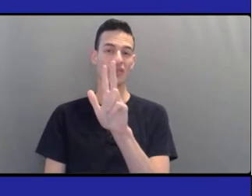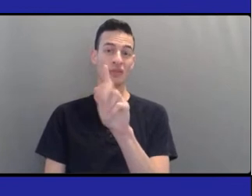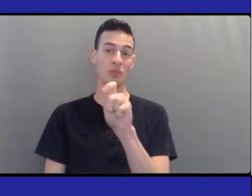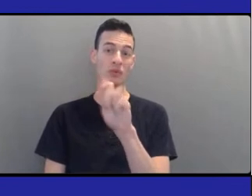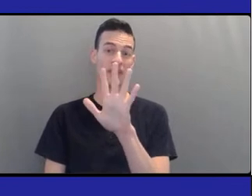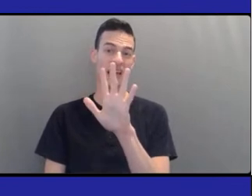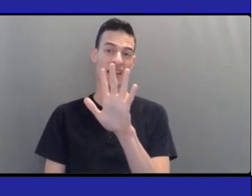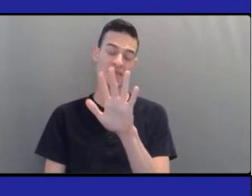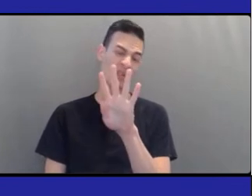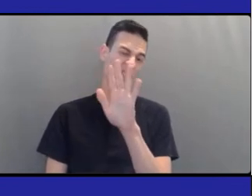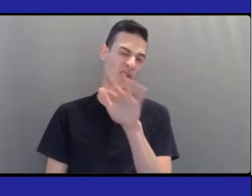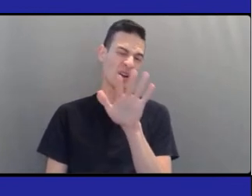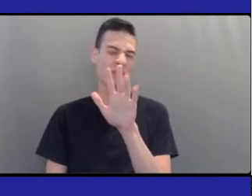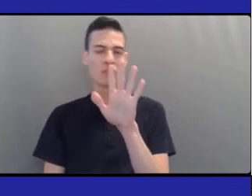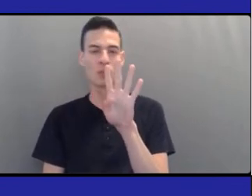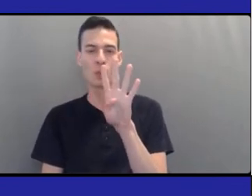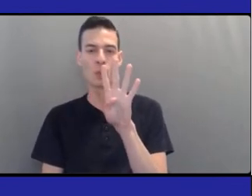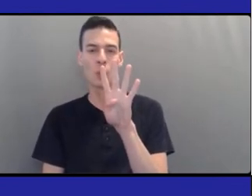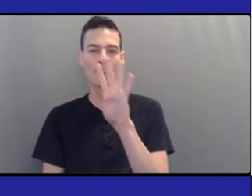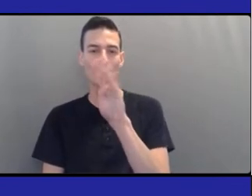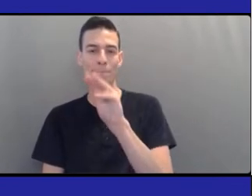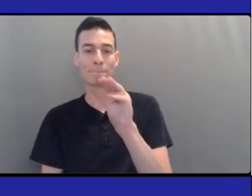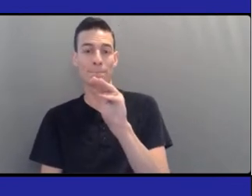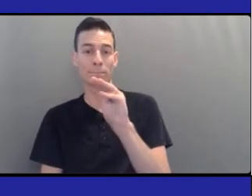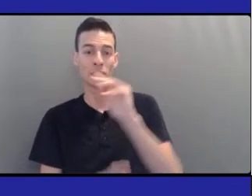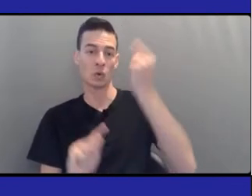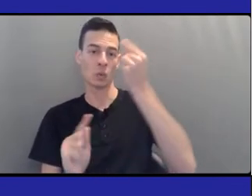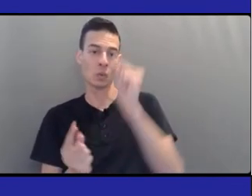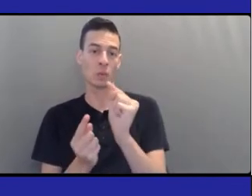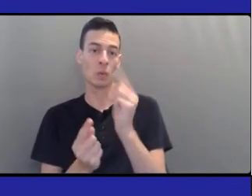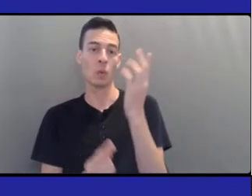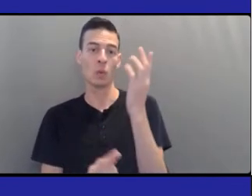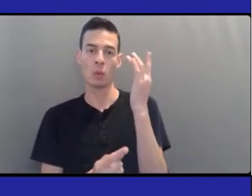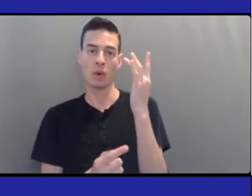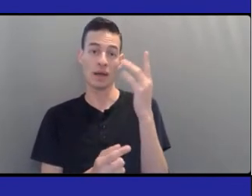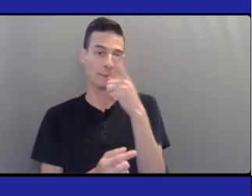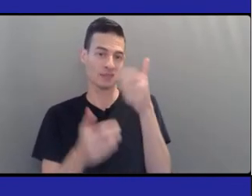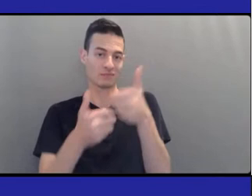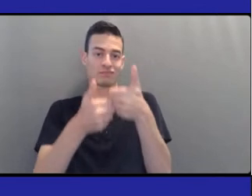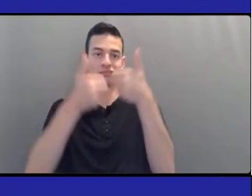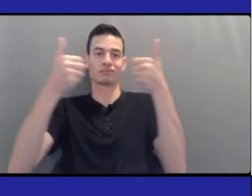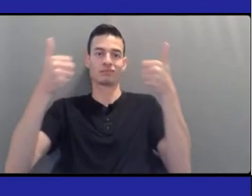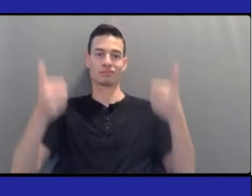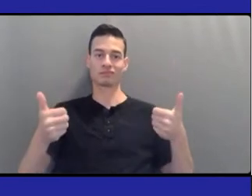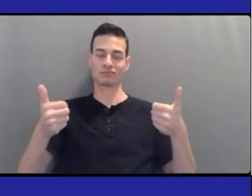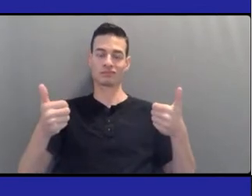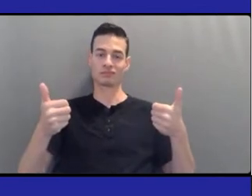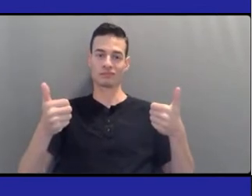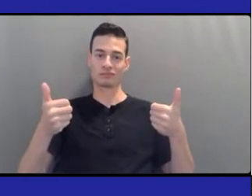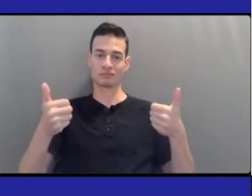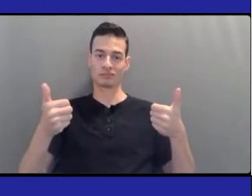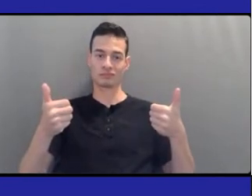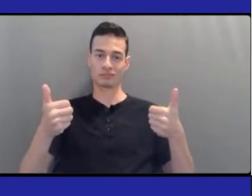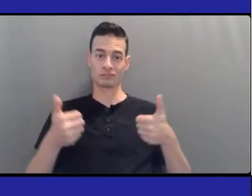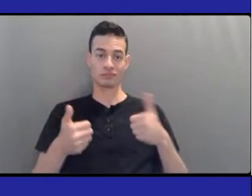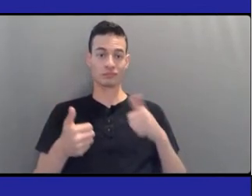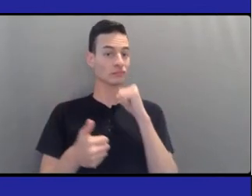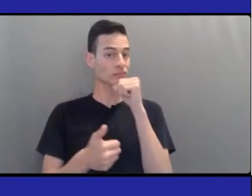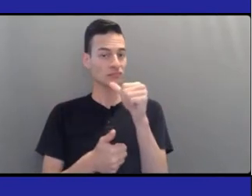$3.5 to $4 million in total spend. This is a reflection of the division of the contract between an all-inclusive contract that